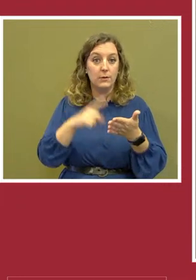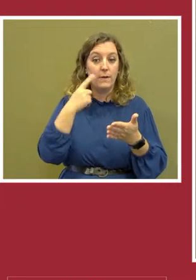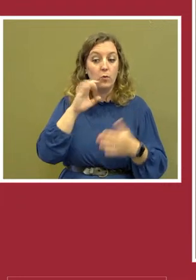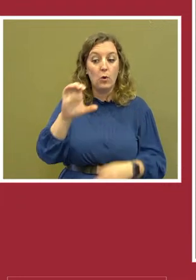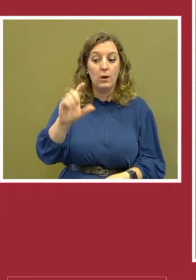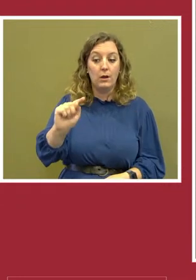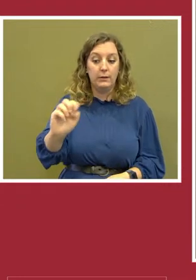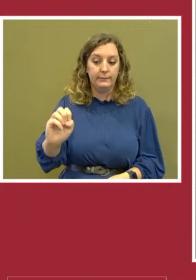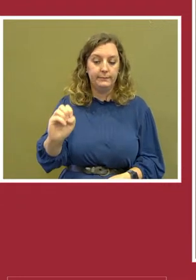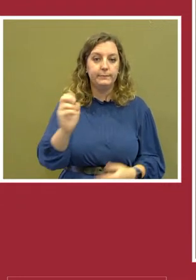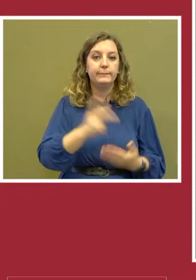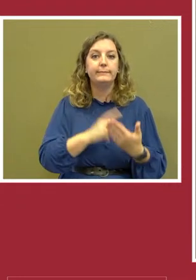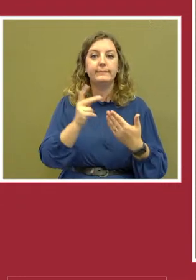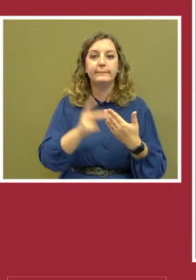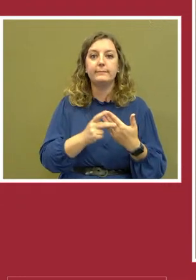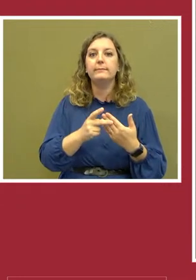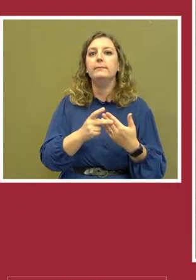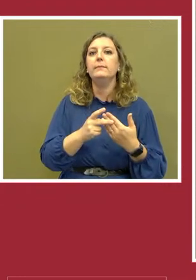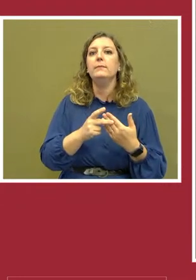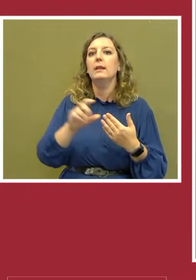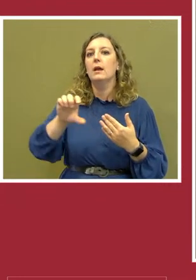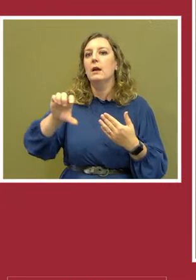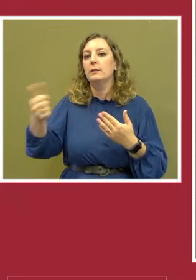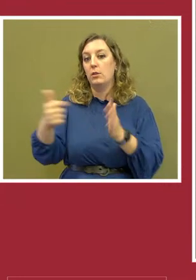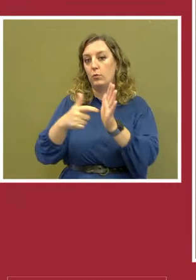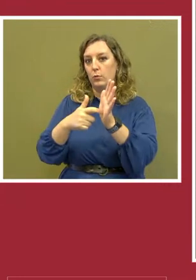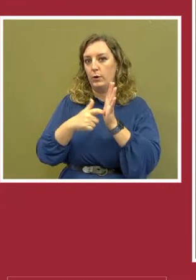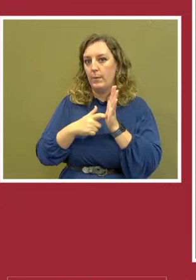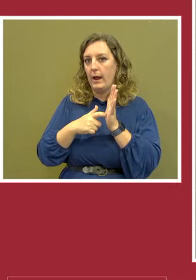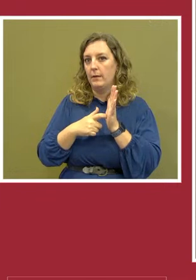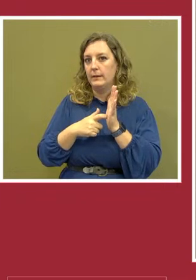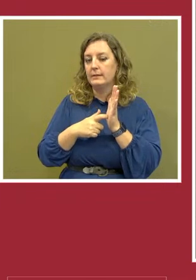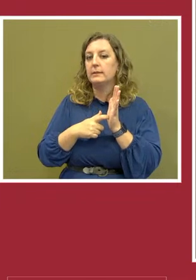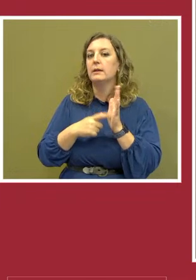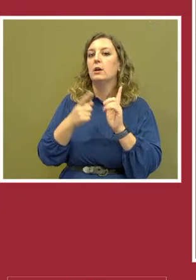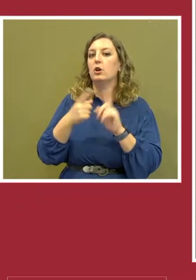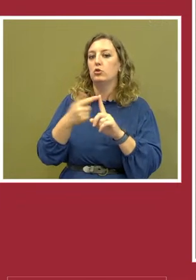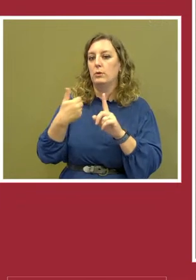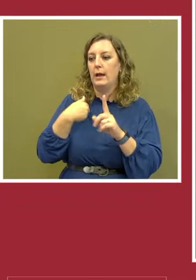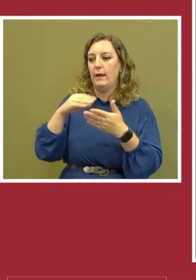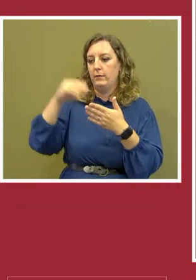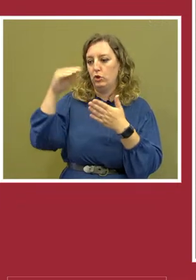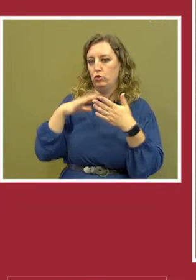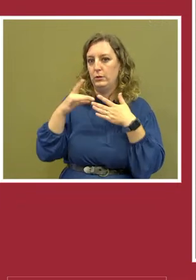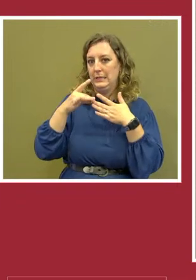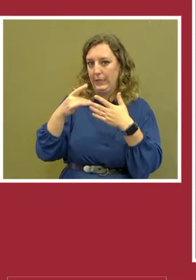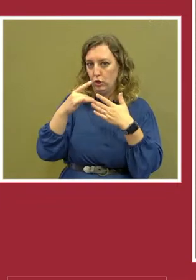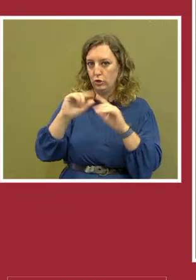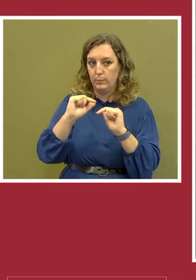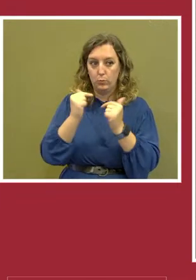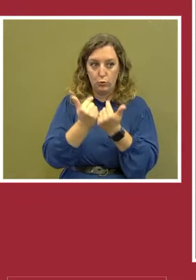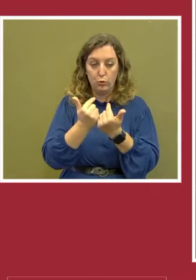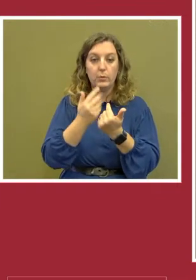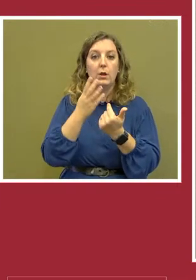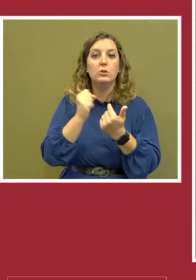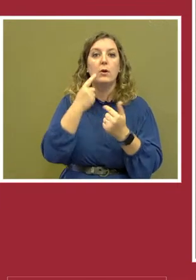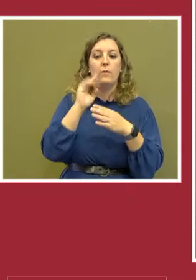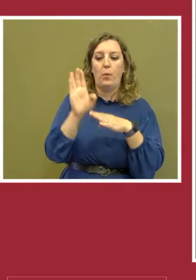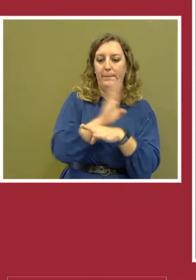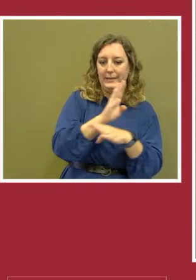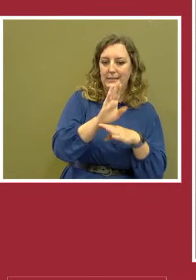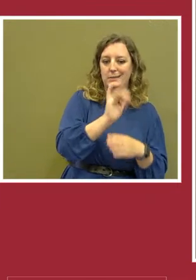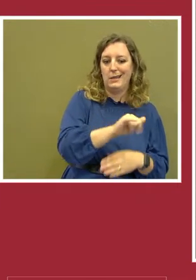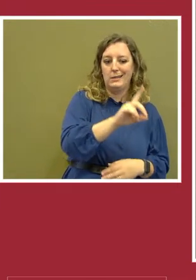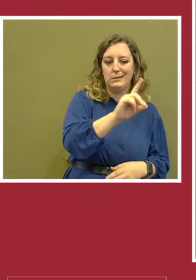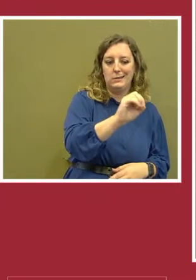our CTE programs is another requirement of a program of study is to have a student leadership group. And so with business, that's